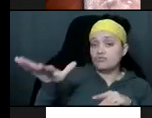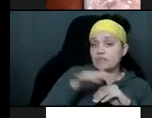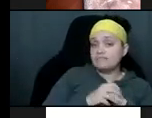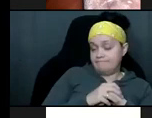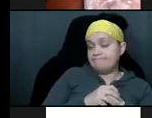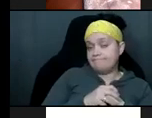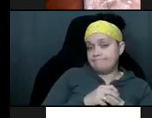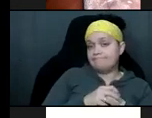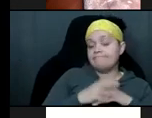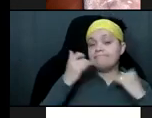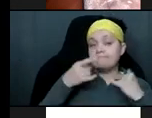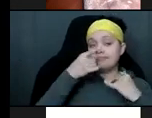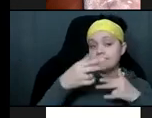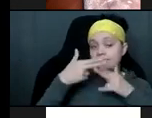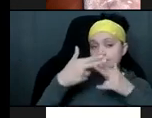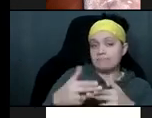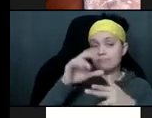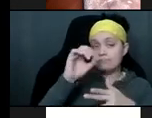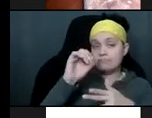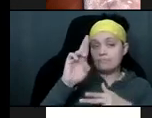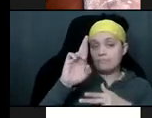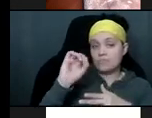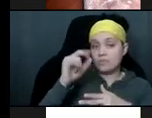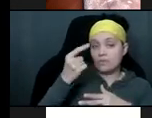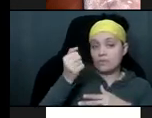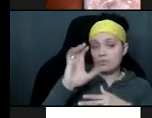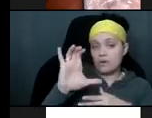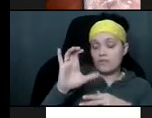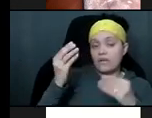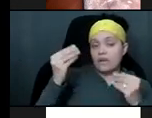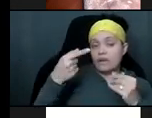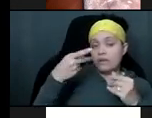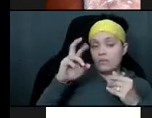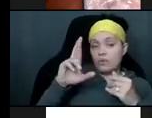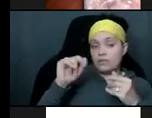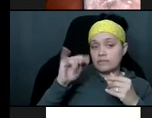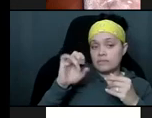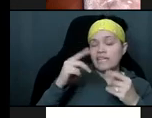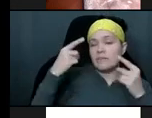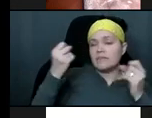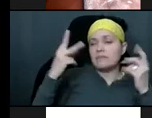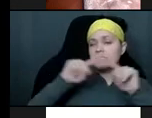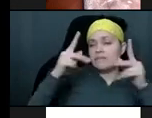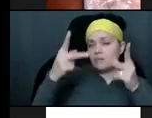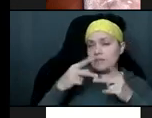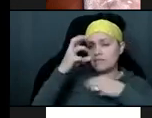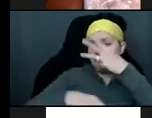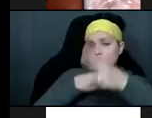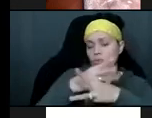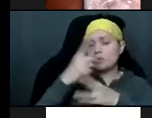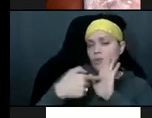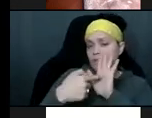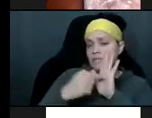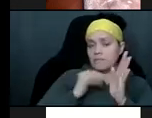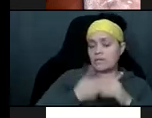Okay, well, this is called orographic precipitation, and it happens many places in the world. One example in our